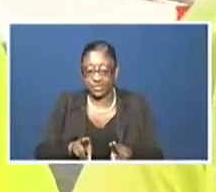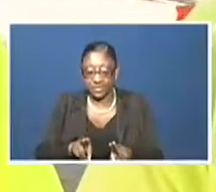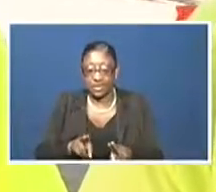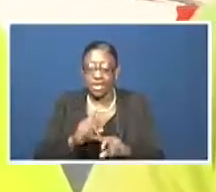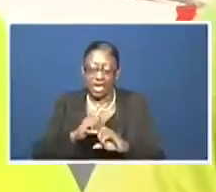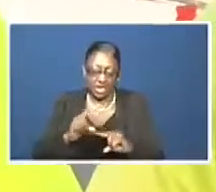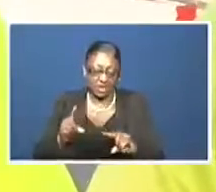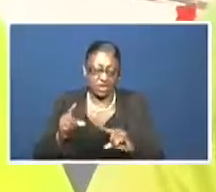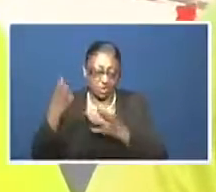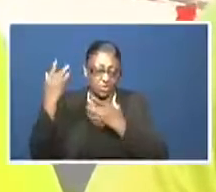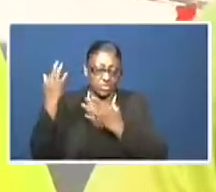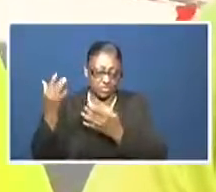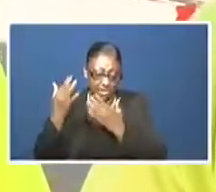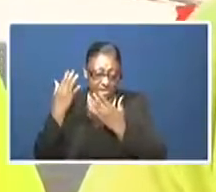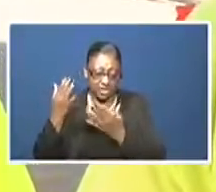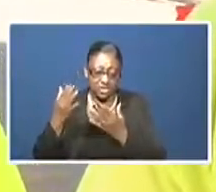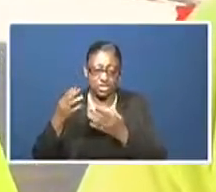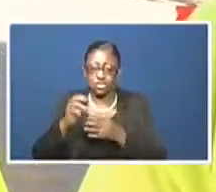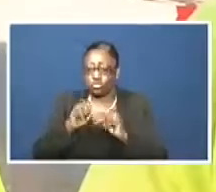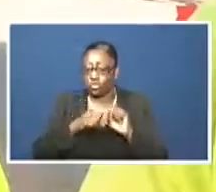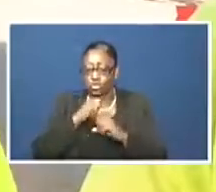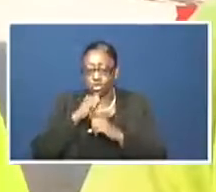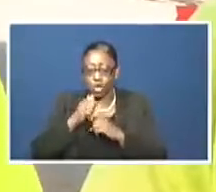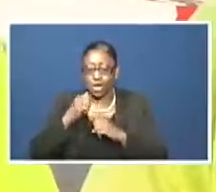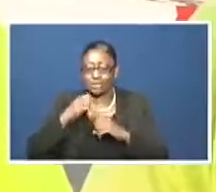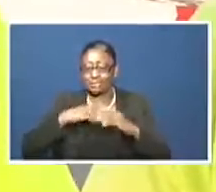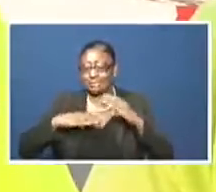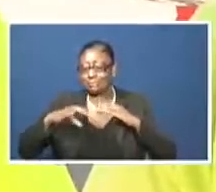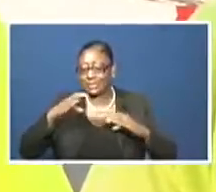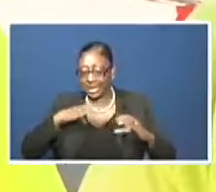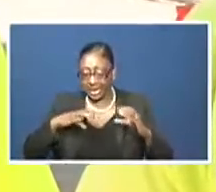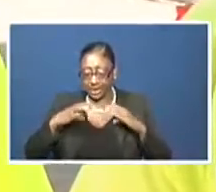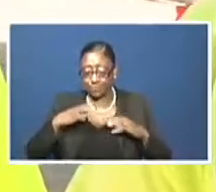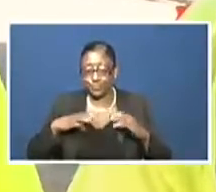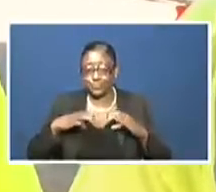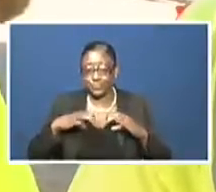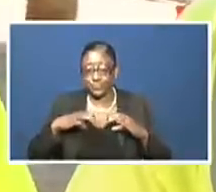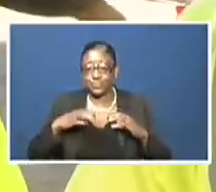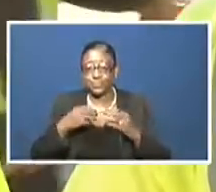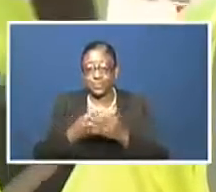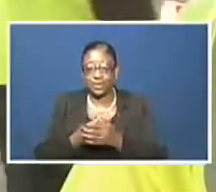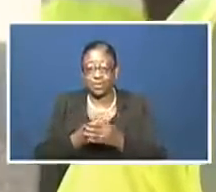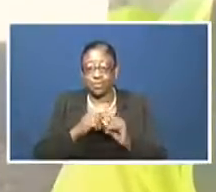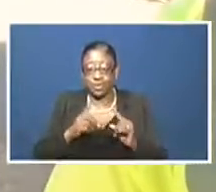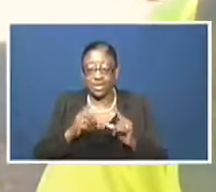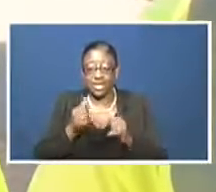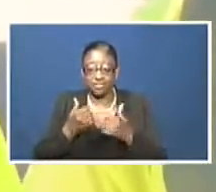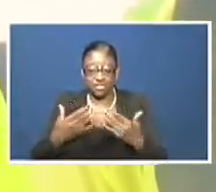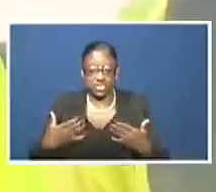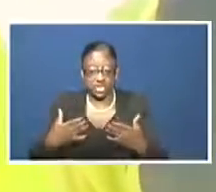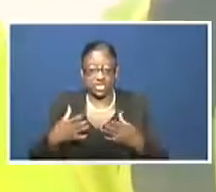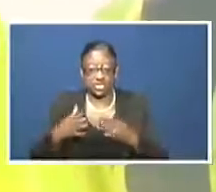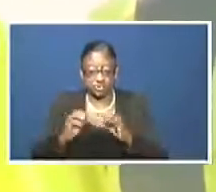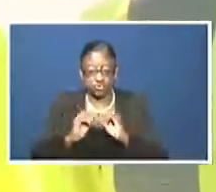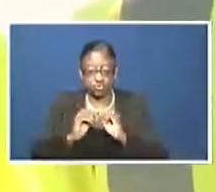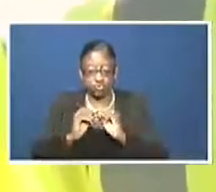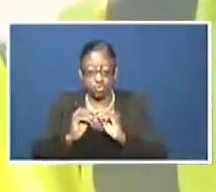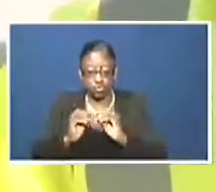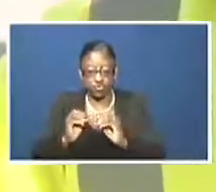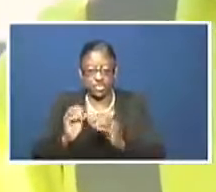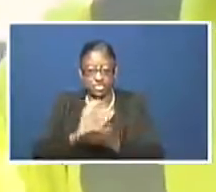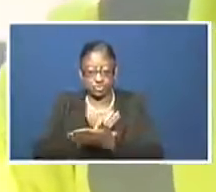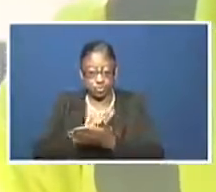delays, so they have not been complaining as much as they did it when we first started the 10-mile project. But everything is moving along smoothly. We have updated the